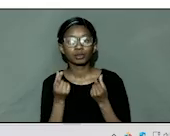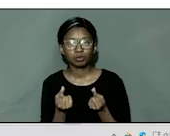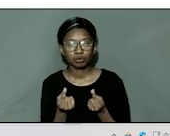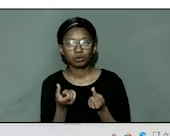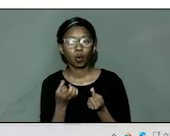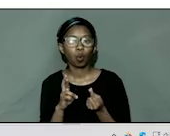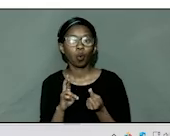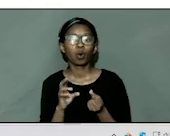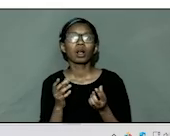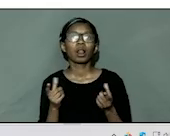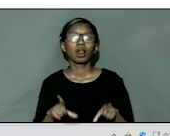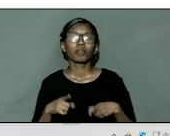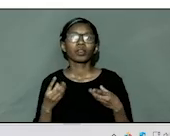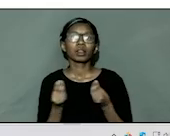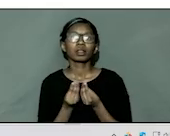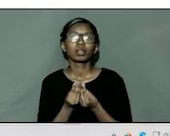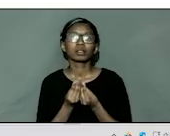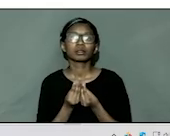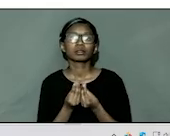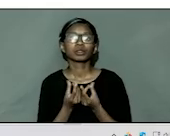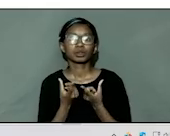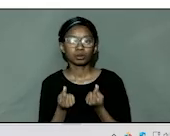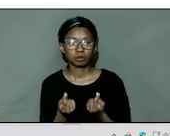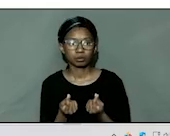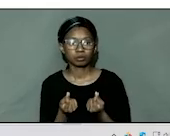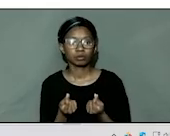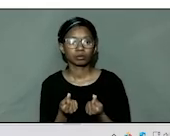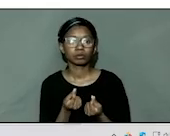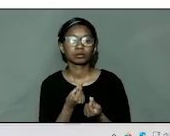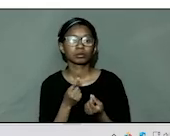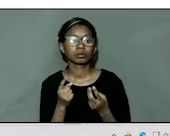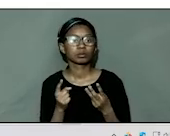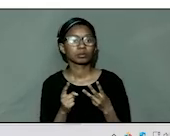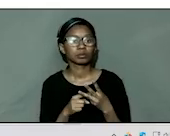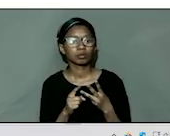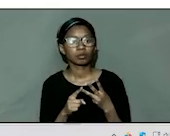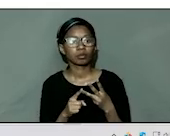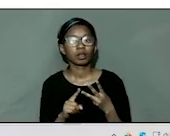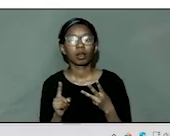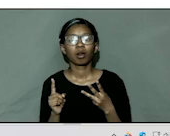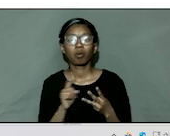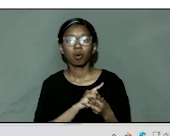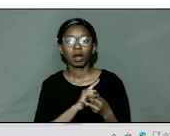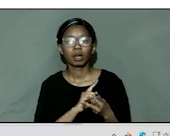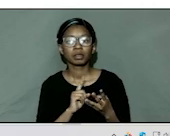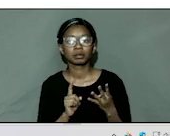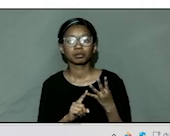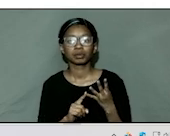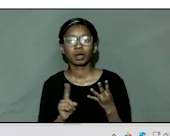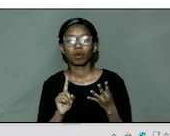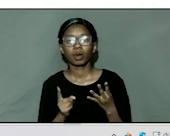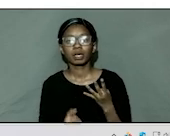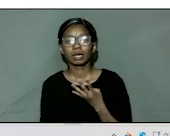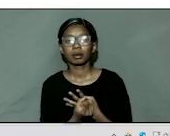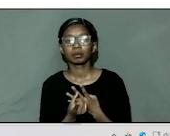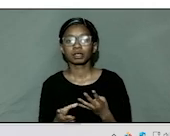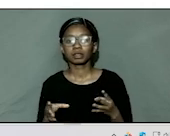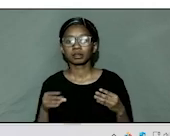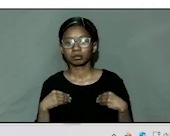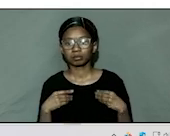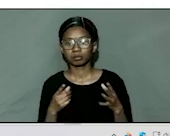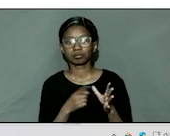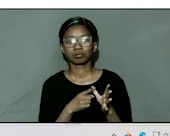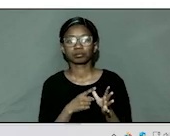why? What was the result? What happened to the acquired characteristic? And now, what